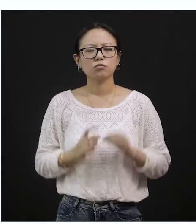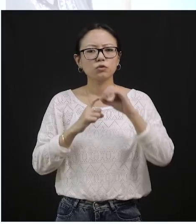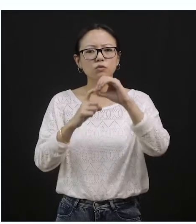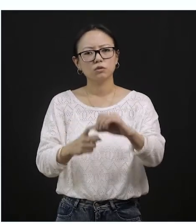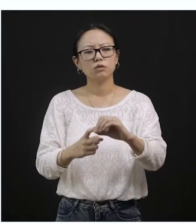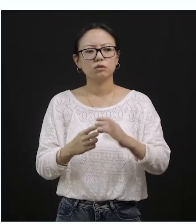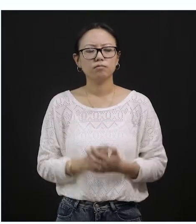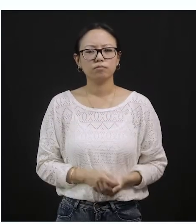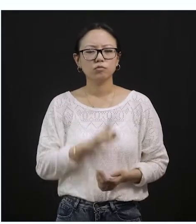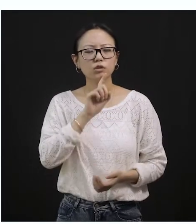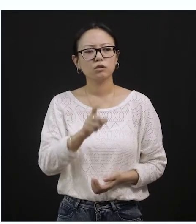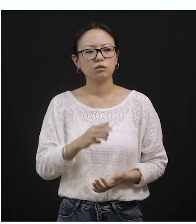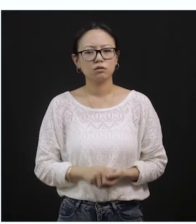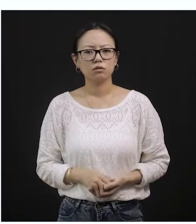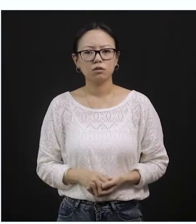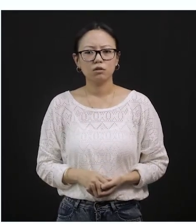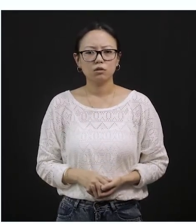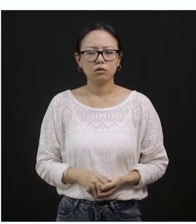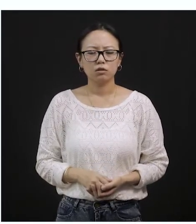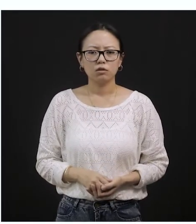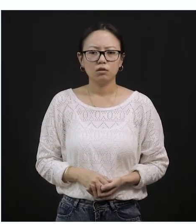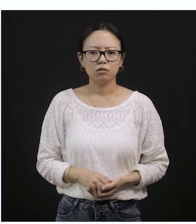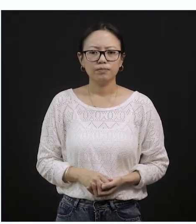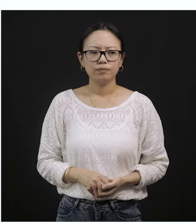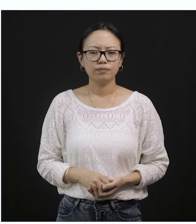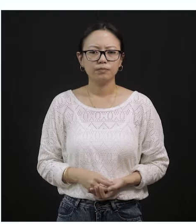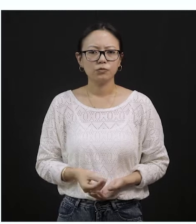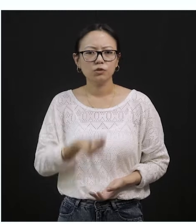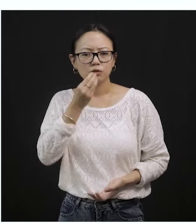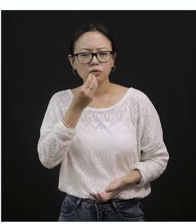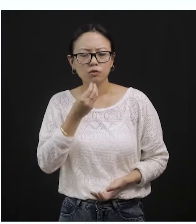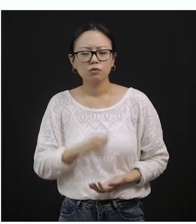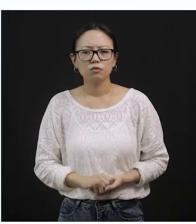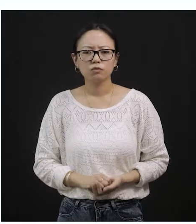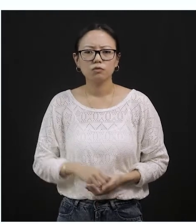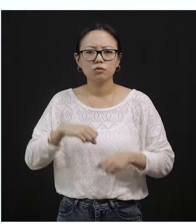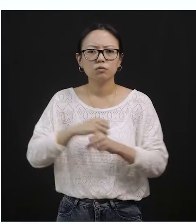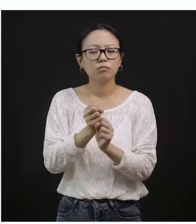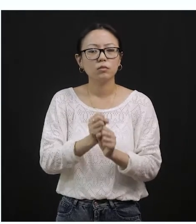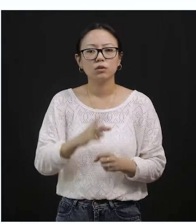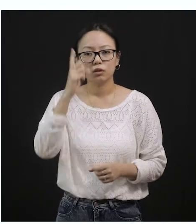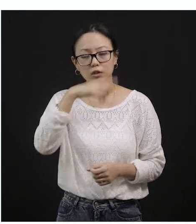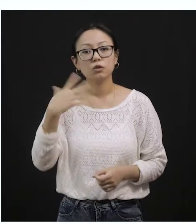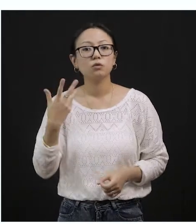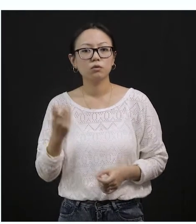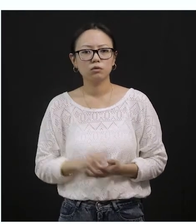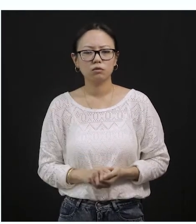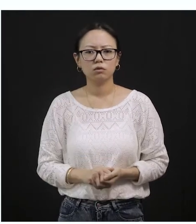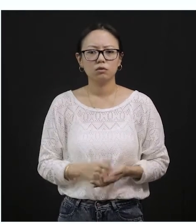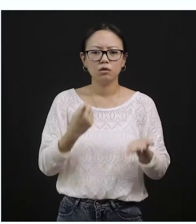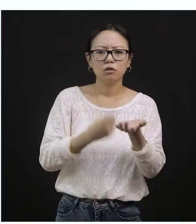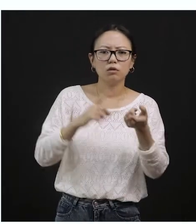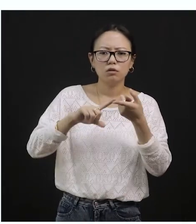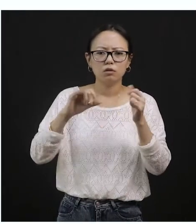food, that is on the table, is prepared by the mother. Do you think so? Do you think the mother will